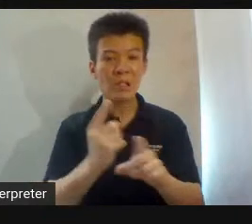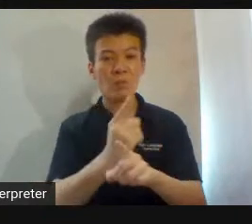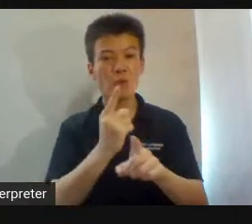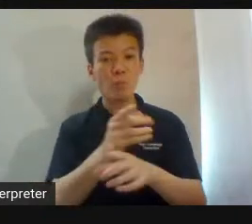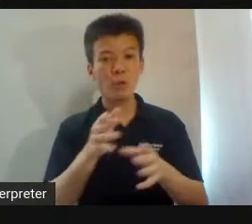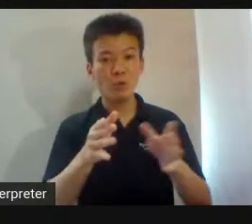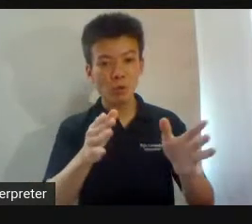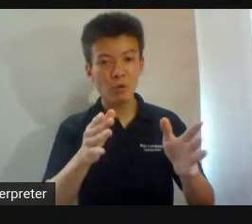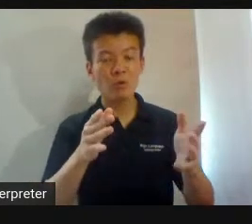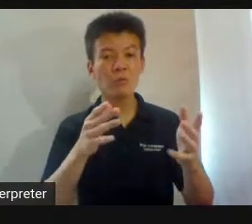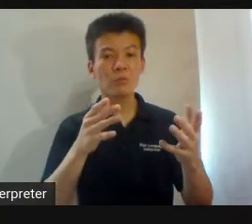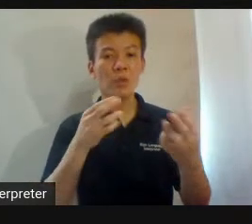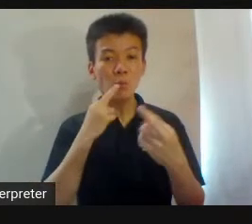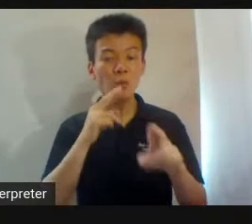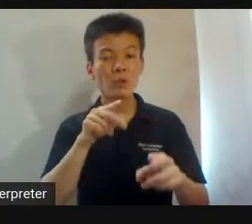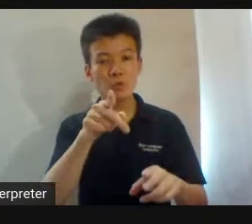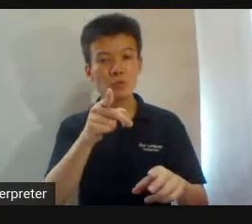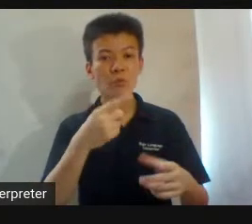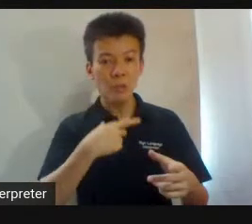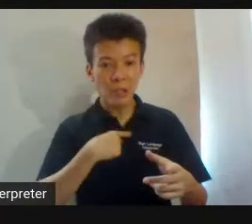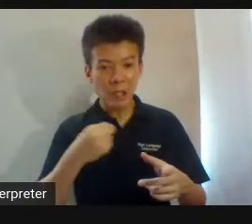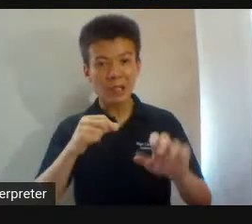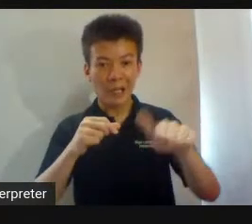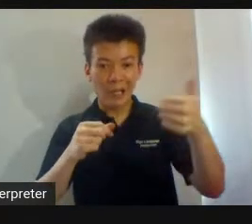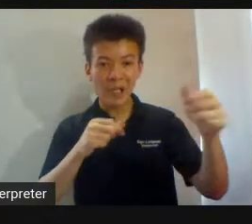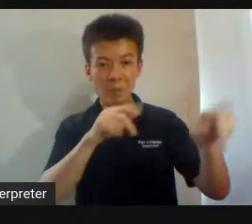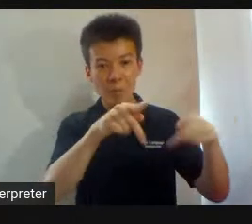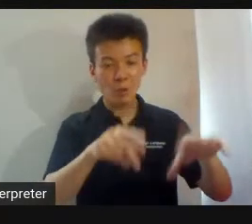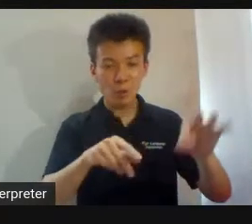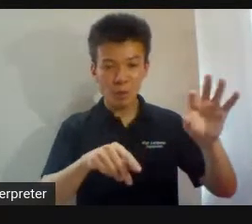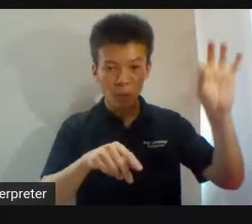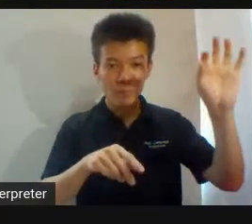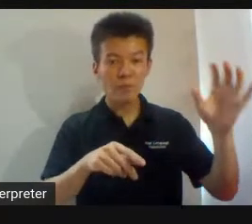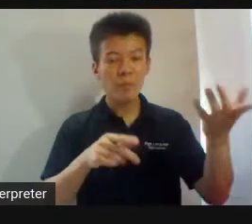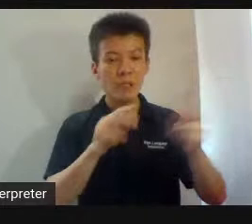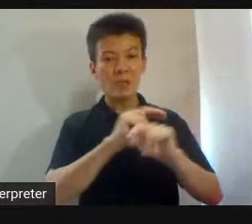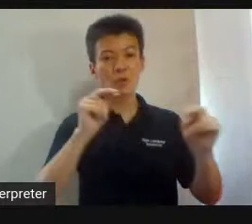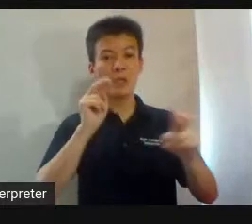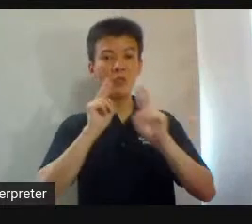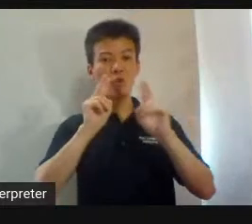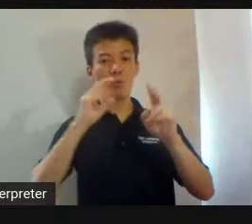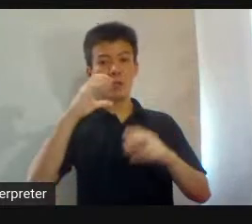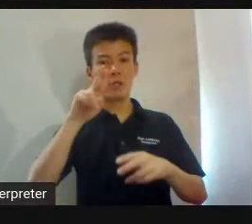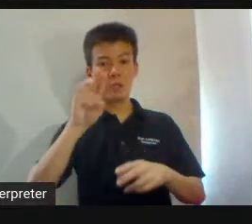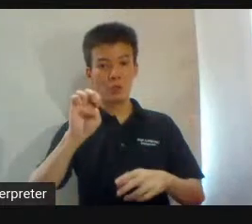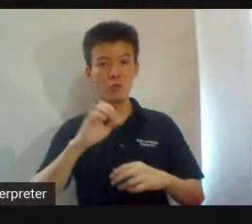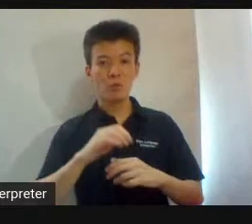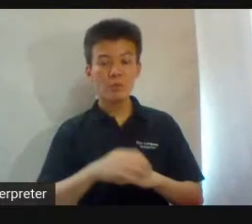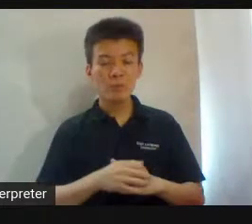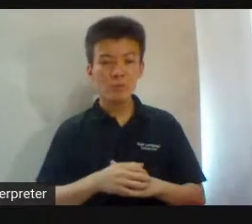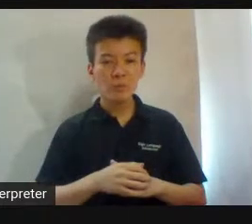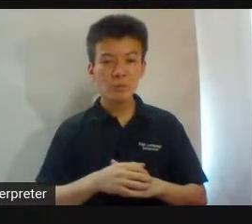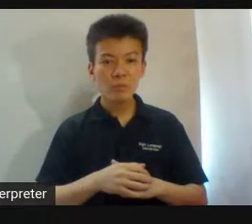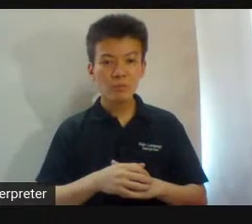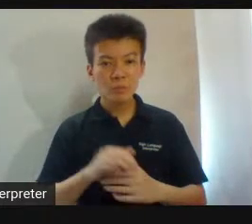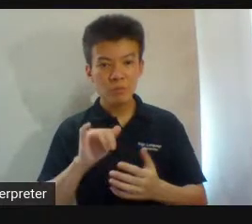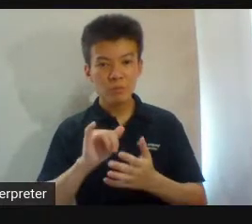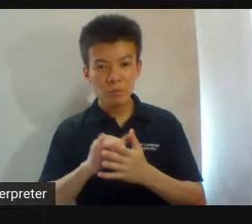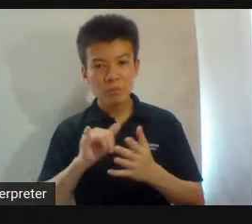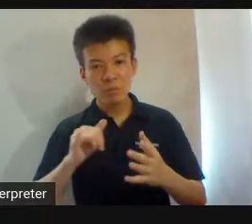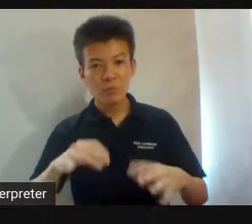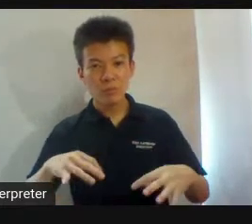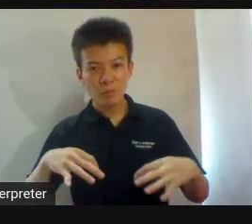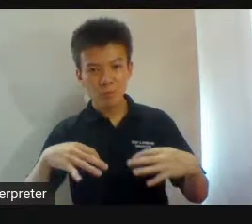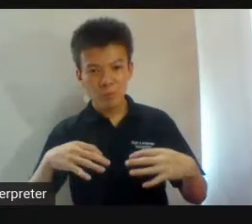of response that you would like other people to pick up? You know, the nonverbal cues, just the vibe. Sometimes it goes